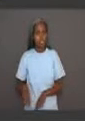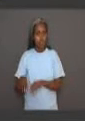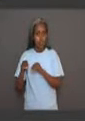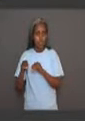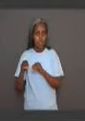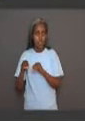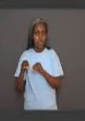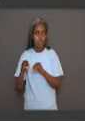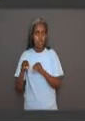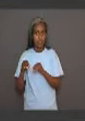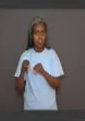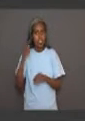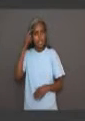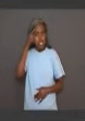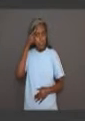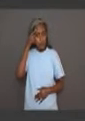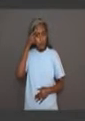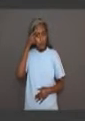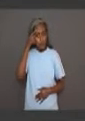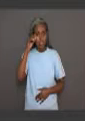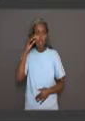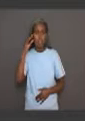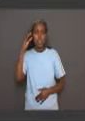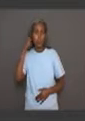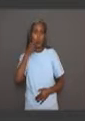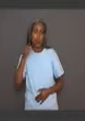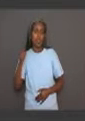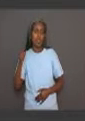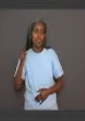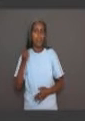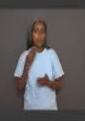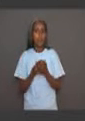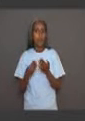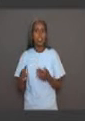Students, suppose that a woman buys